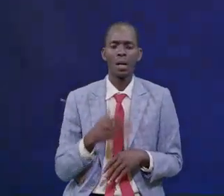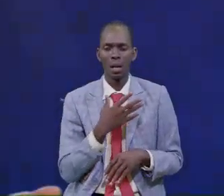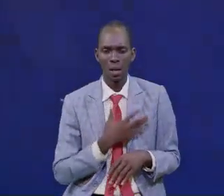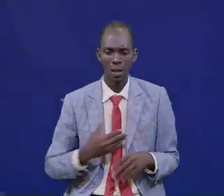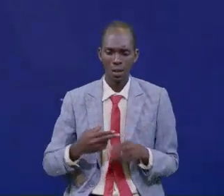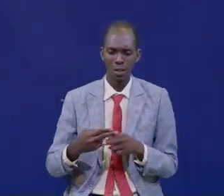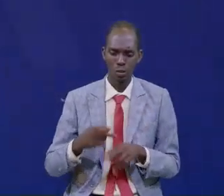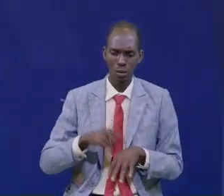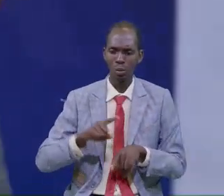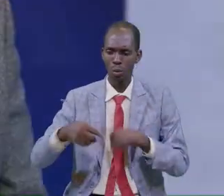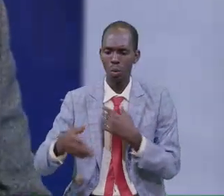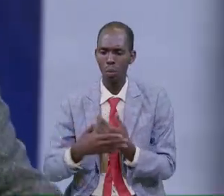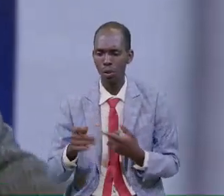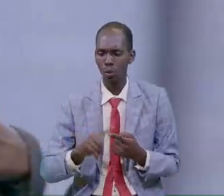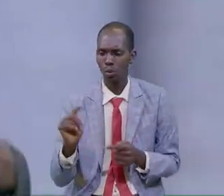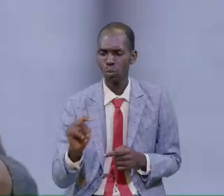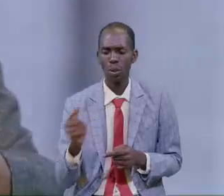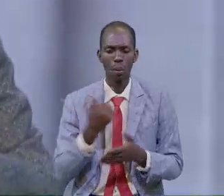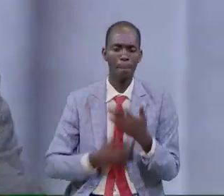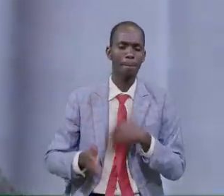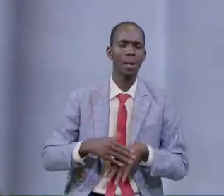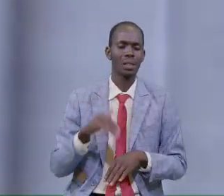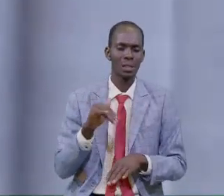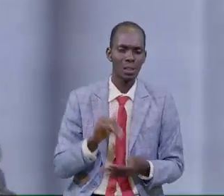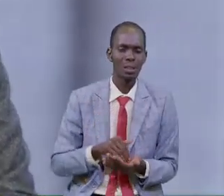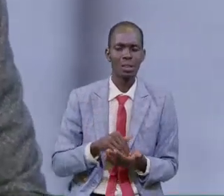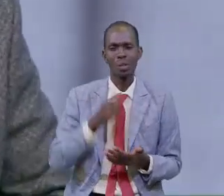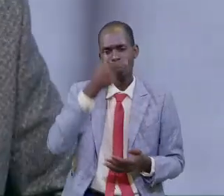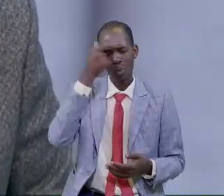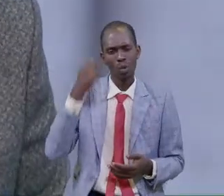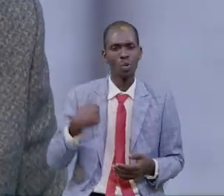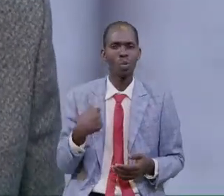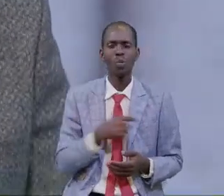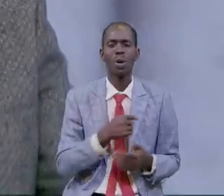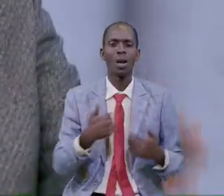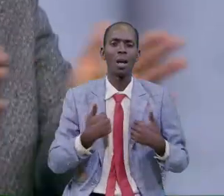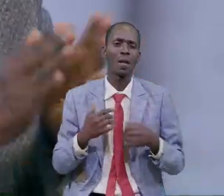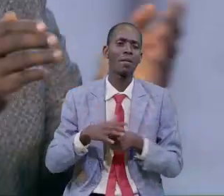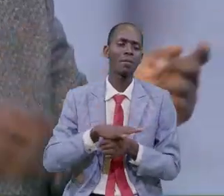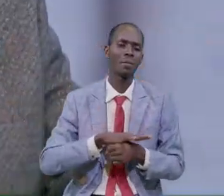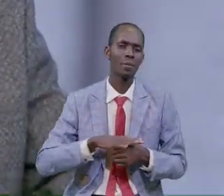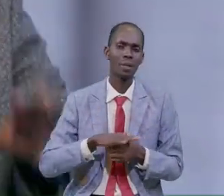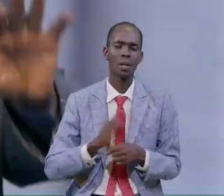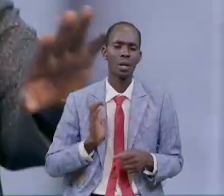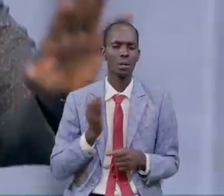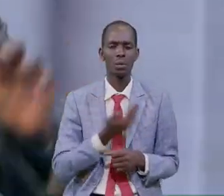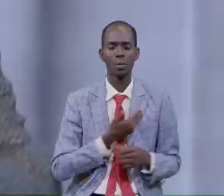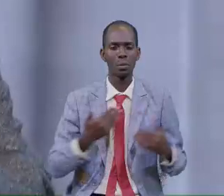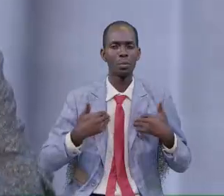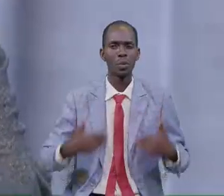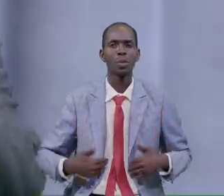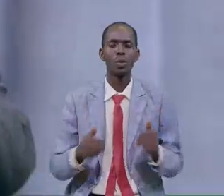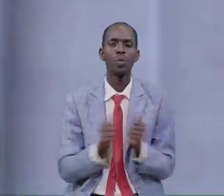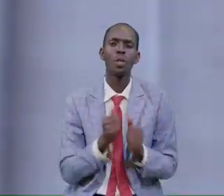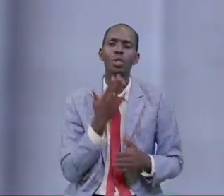and come back, because we have overloaded our system with sugar. Let's see